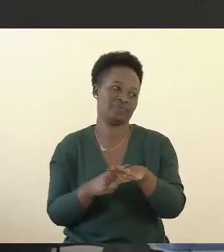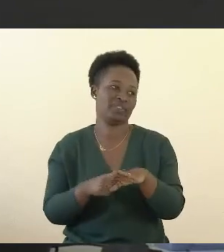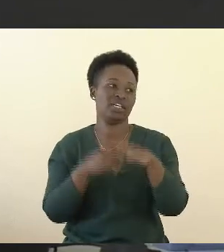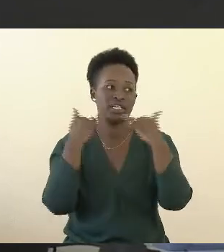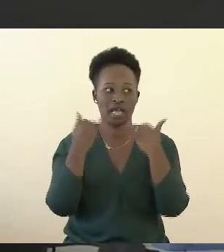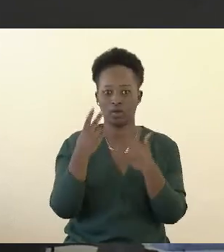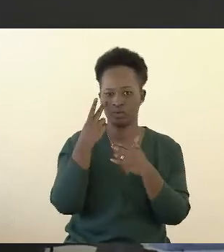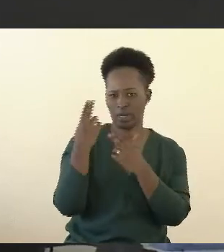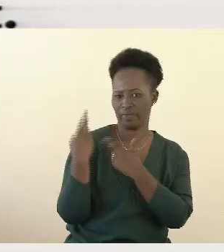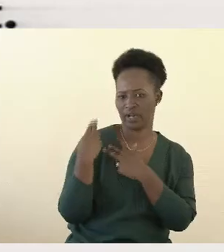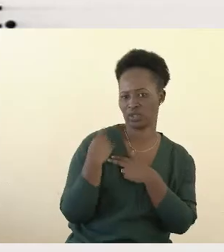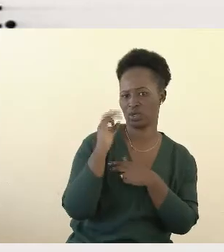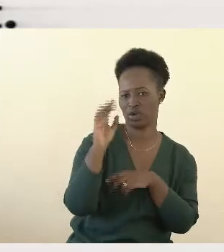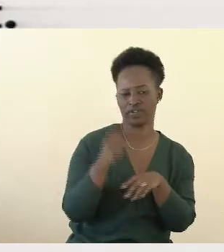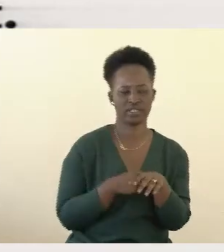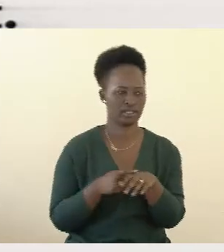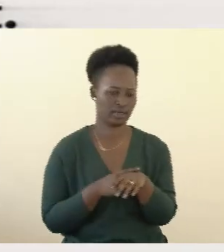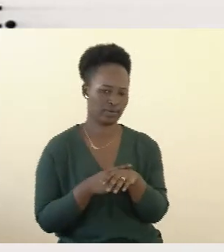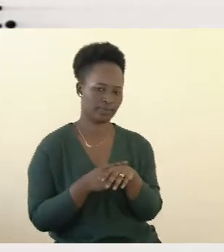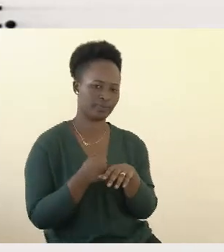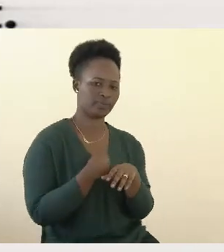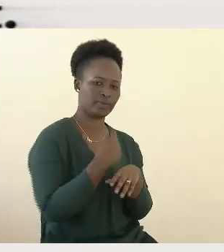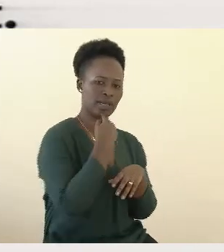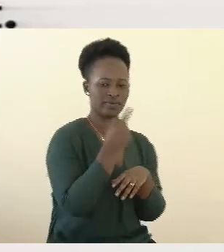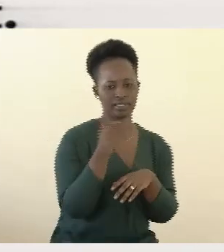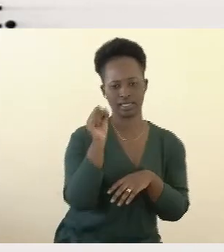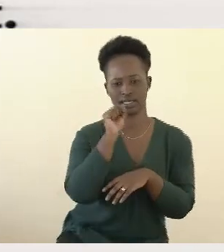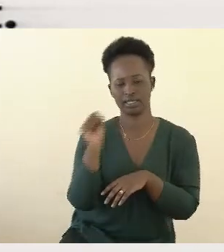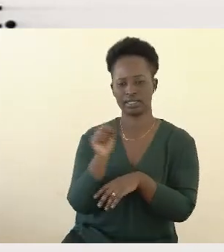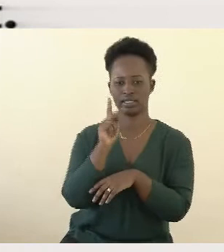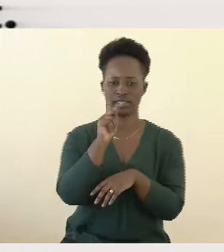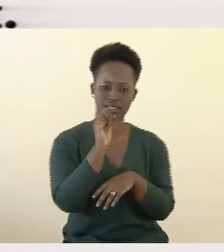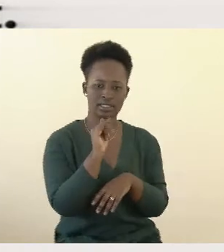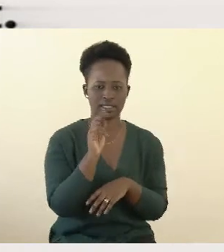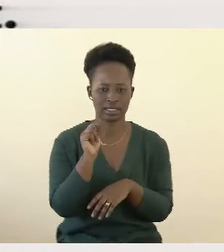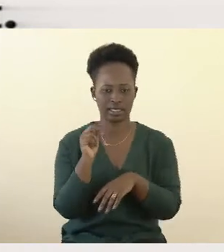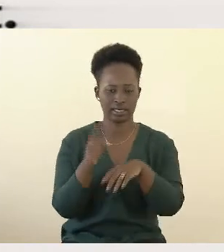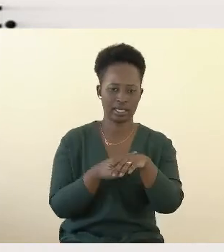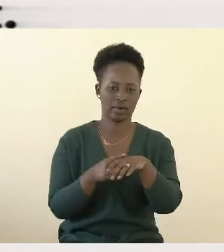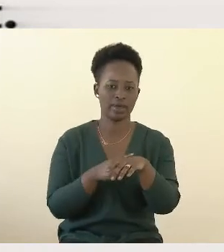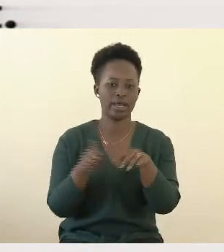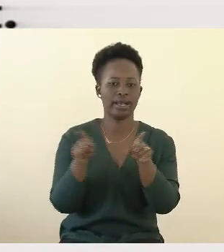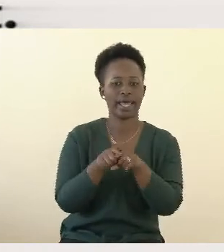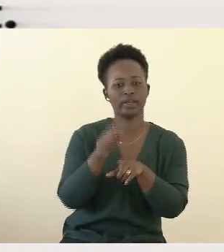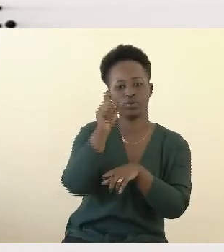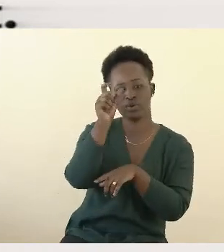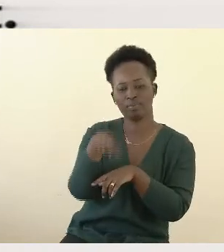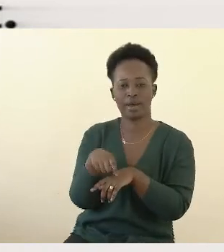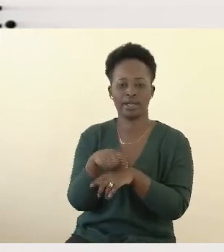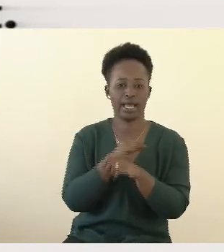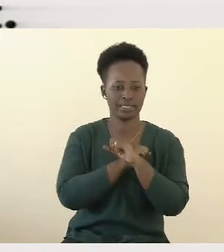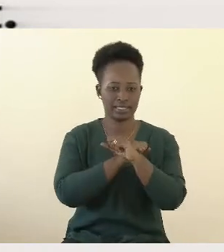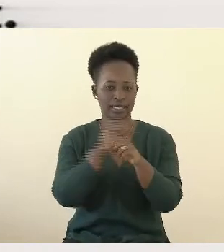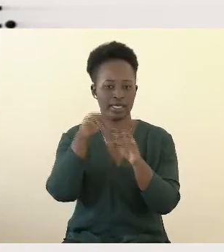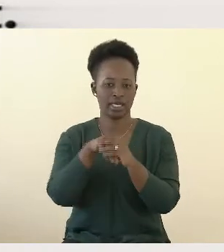functions. I said the skin of mammals, like human, assists in